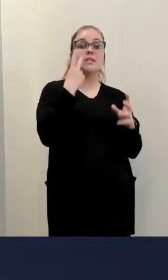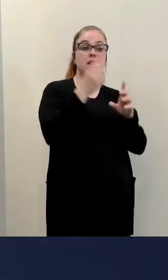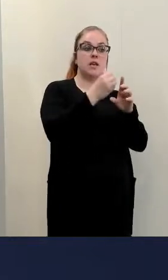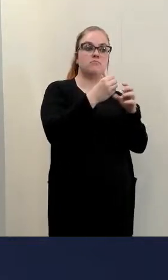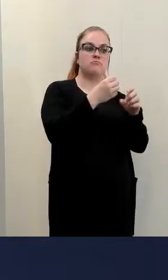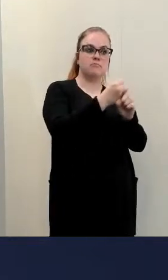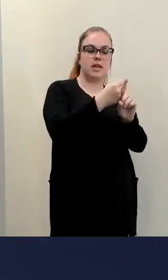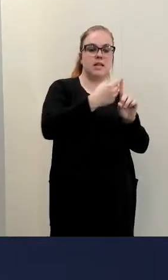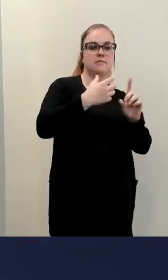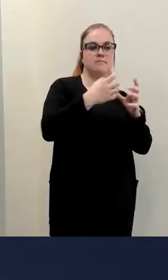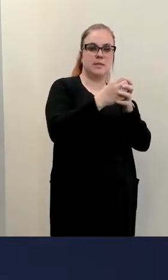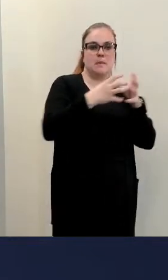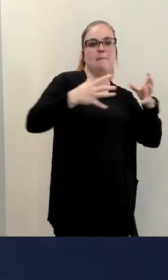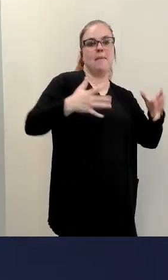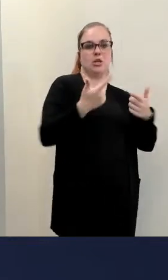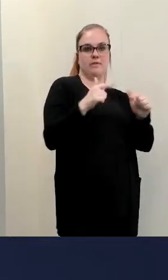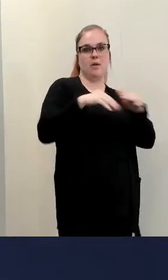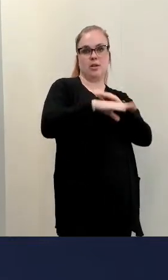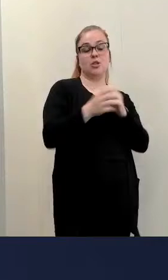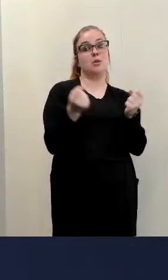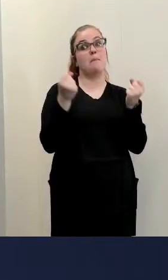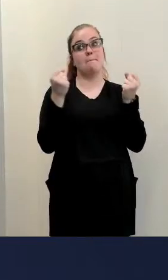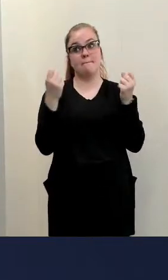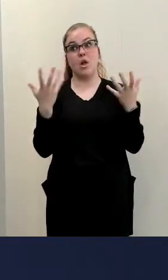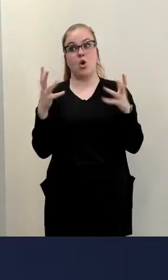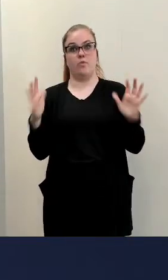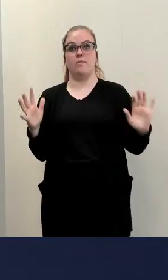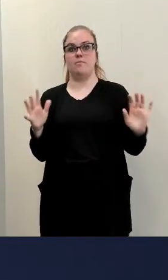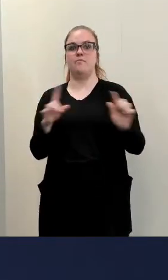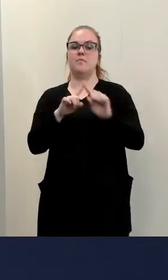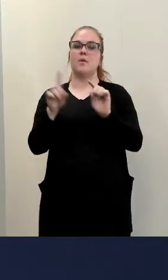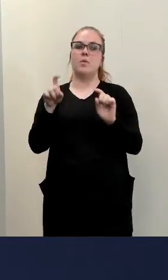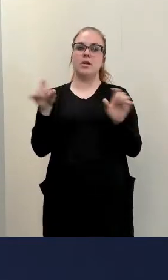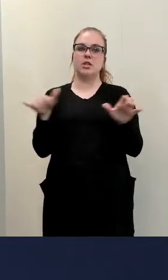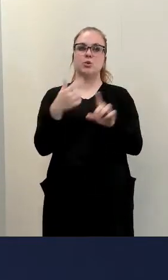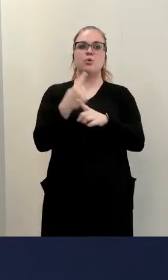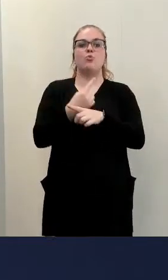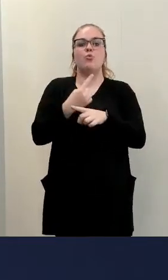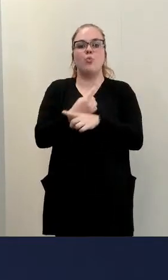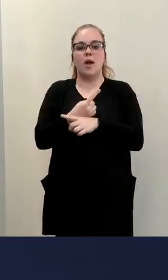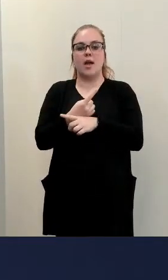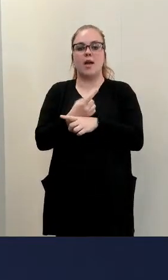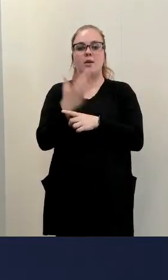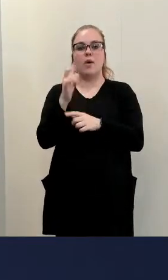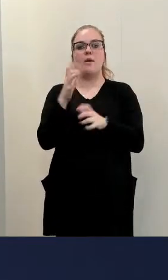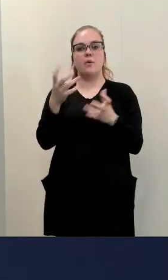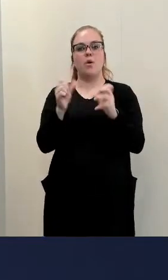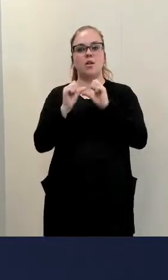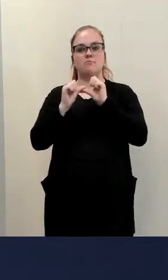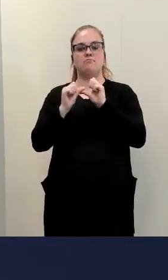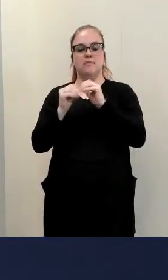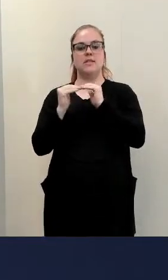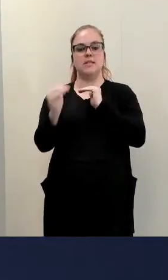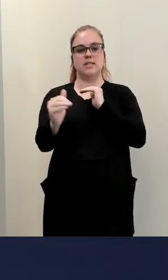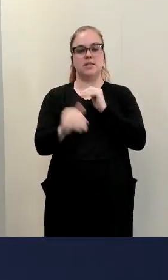is a lot of language access in county government already. It's just that we do it right so that we don't have inconsistencies elsewhere.